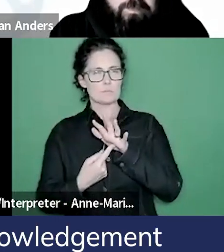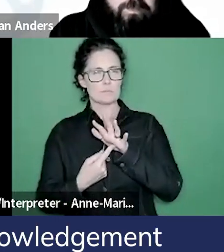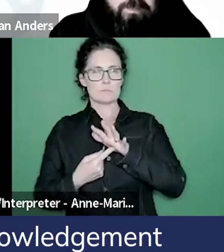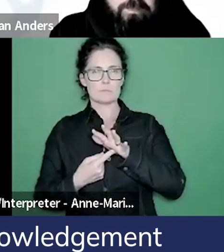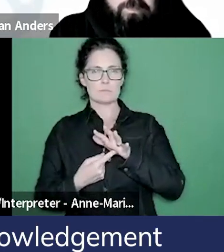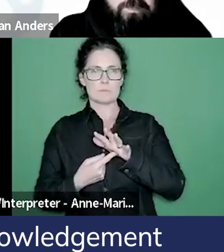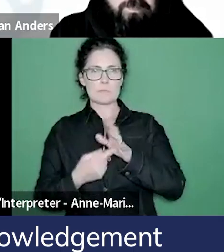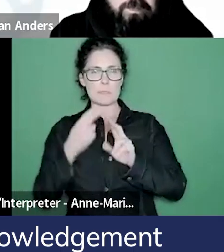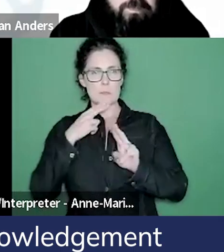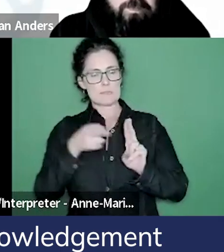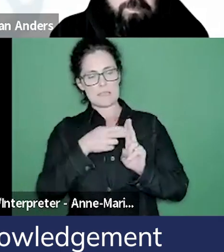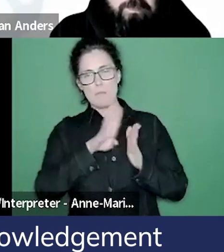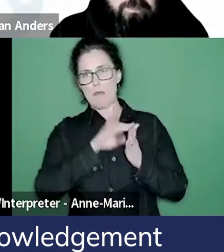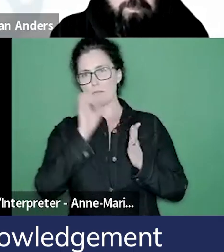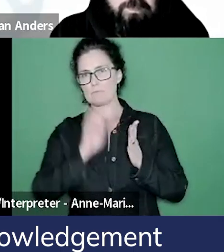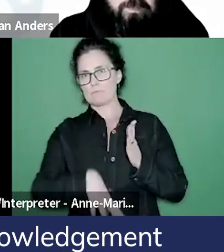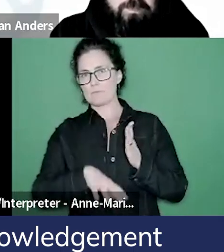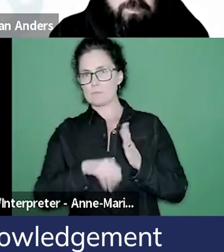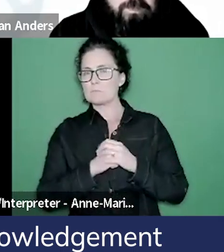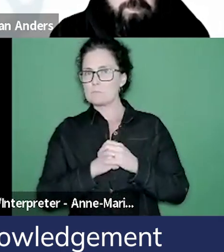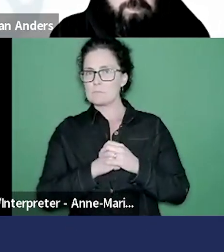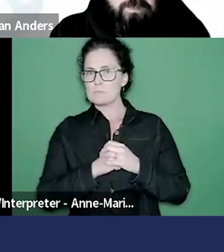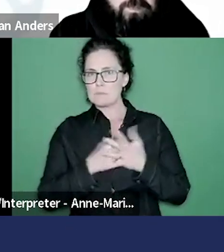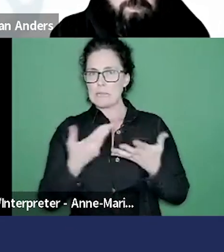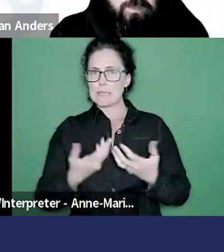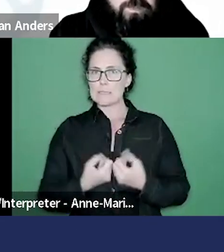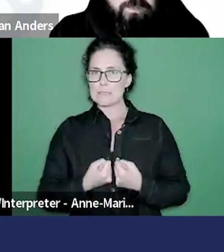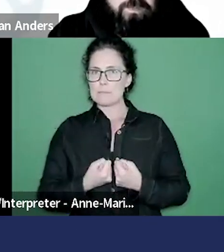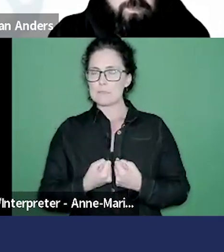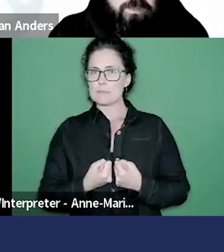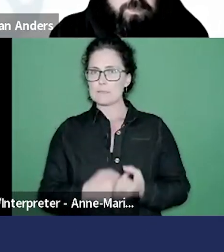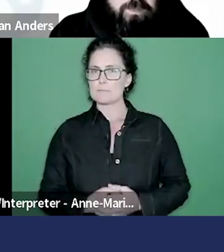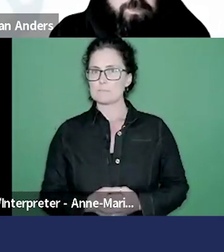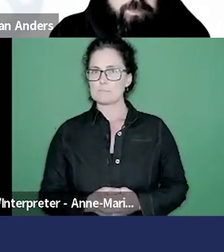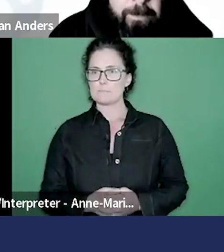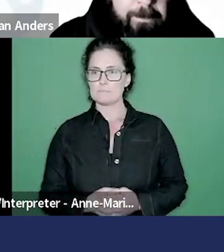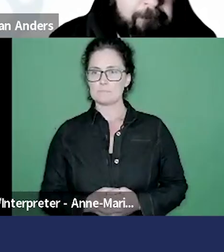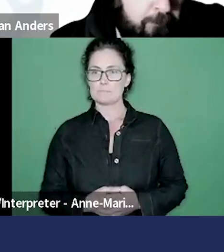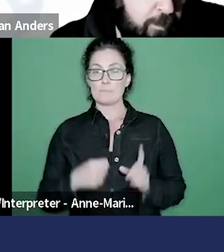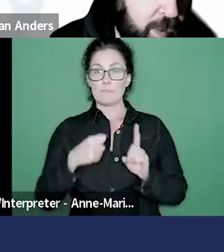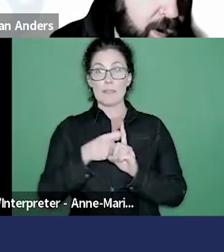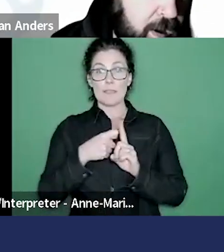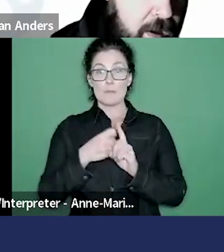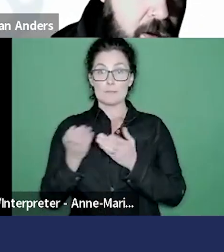removing stigma, so about acknowledgement and acceptance. Thanks, Lorna. Kieran?